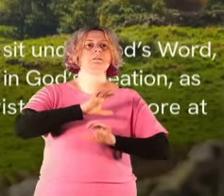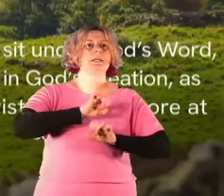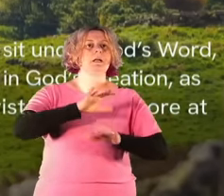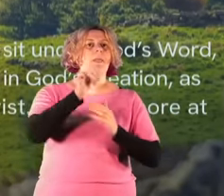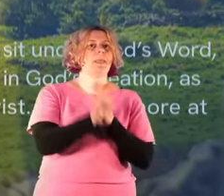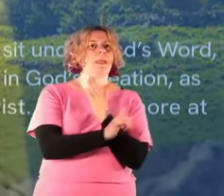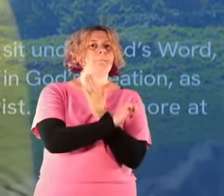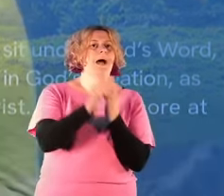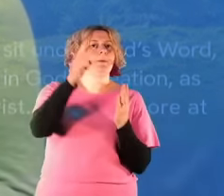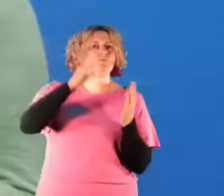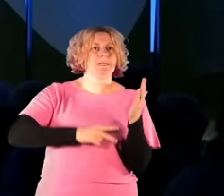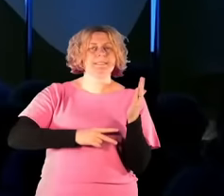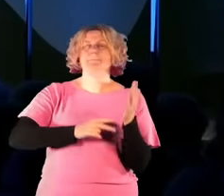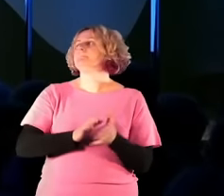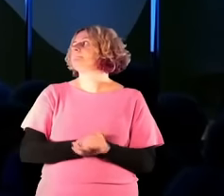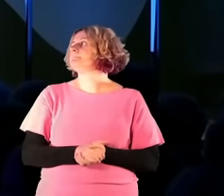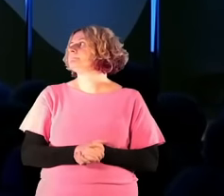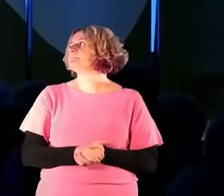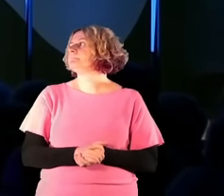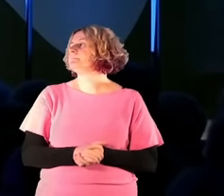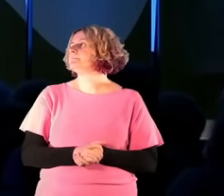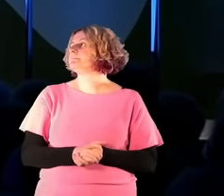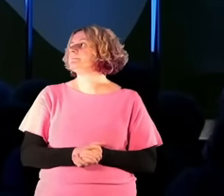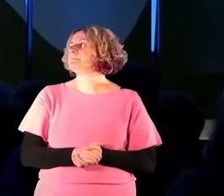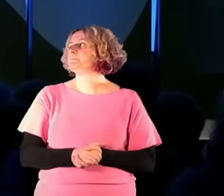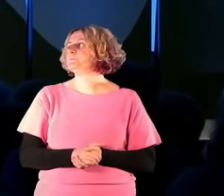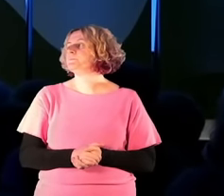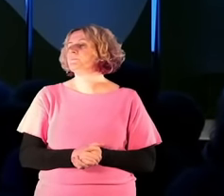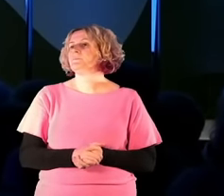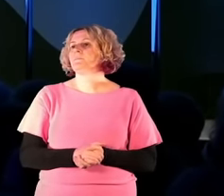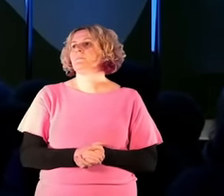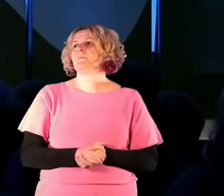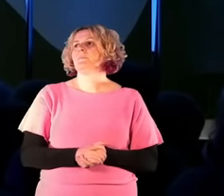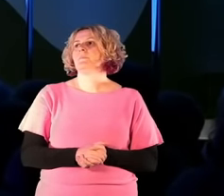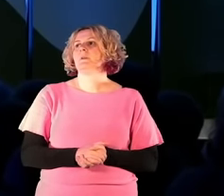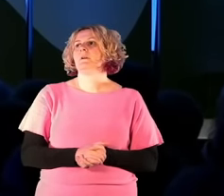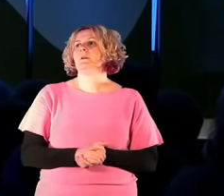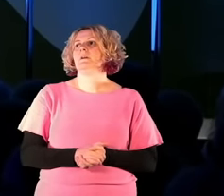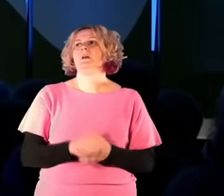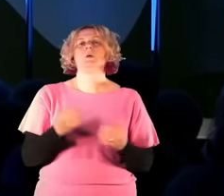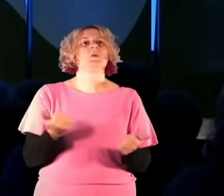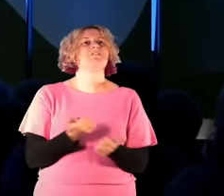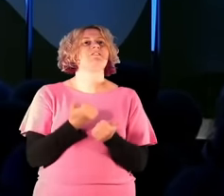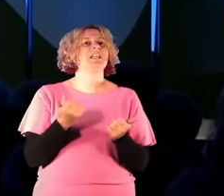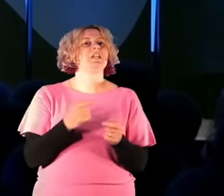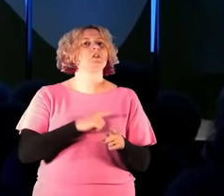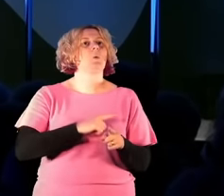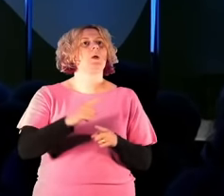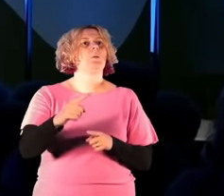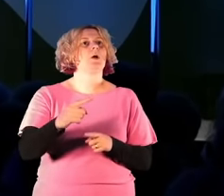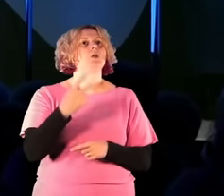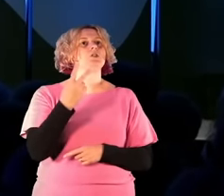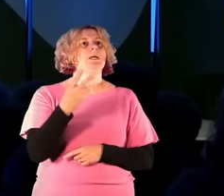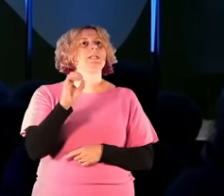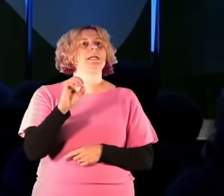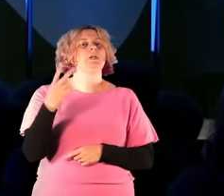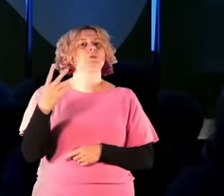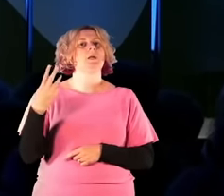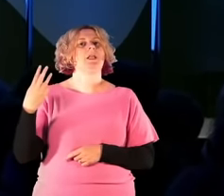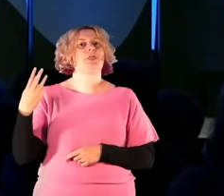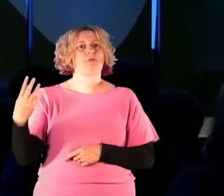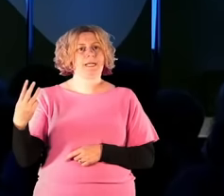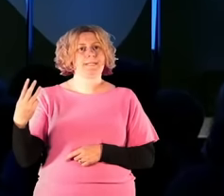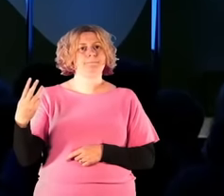us. God's sake, I can't wait. But as we close week one, 2023, let me just give you a moment